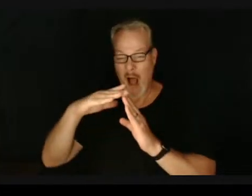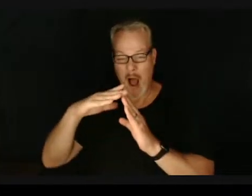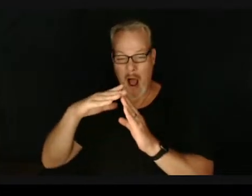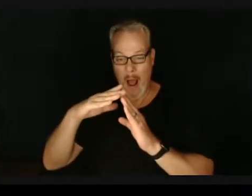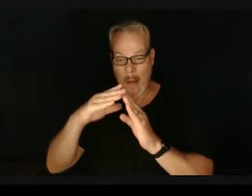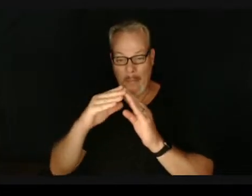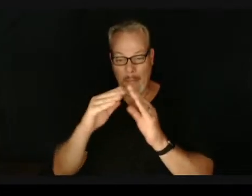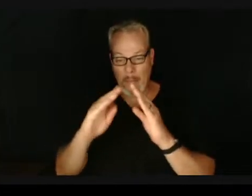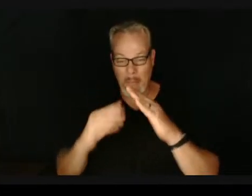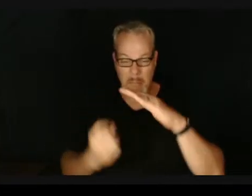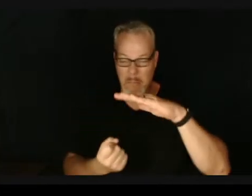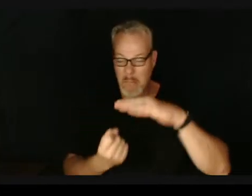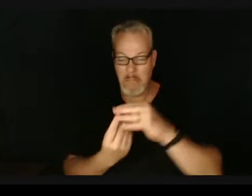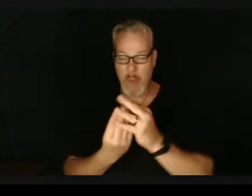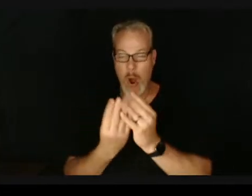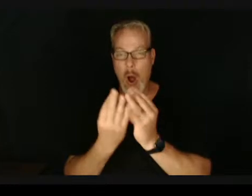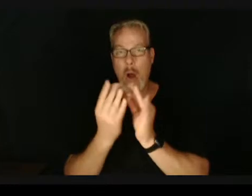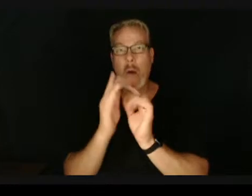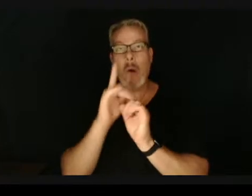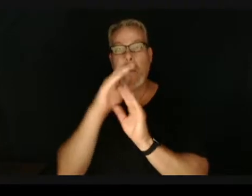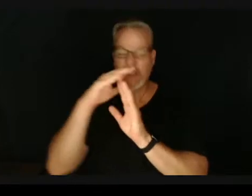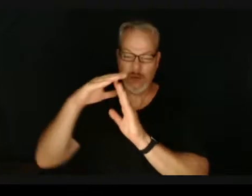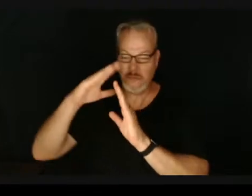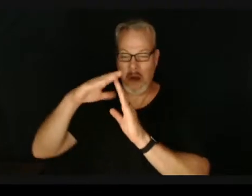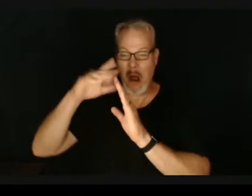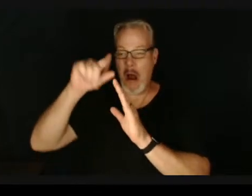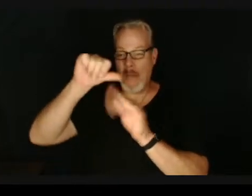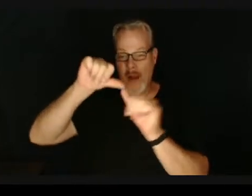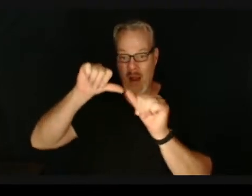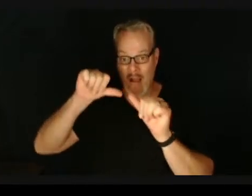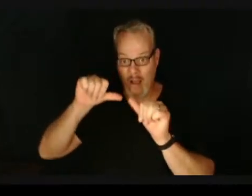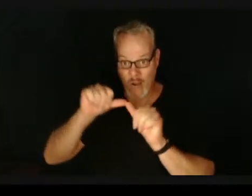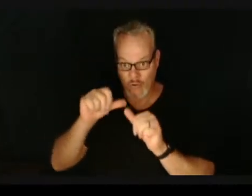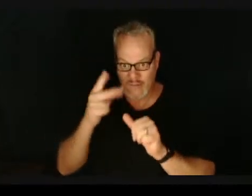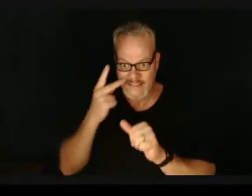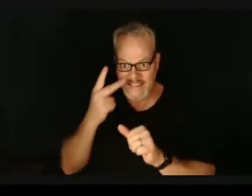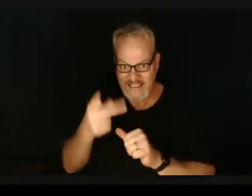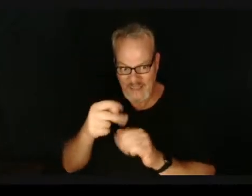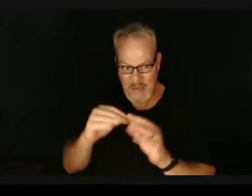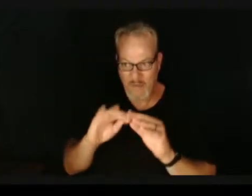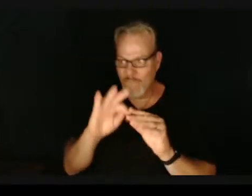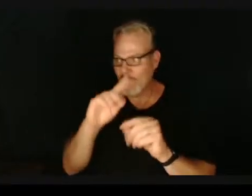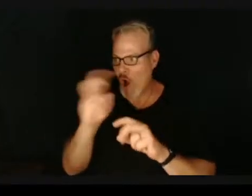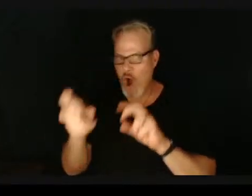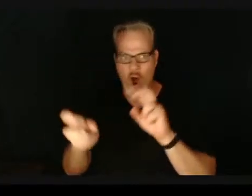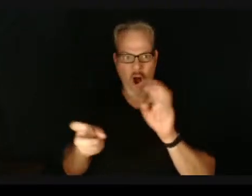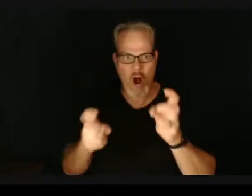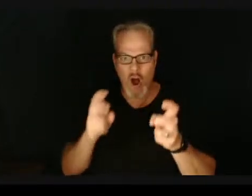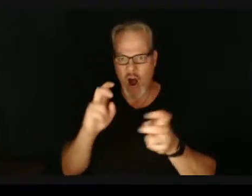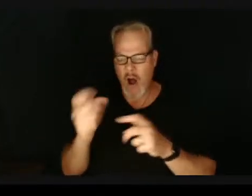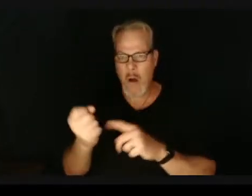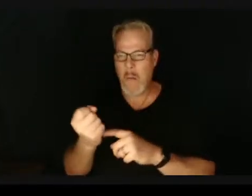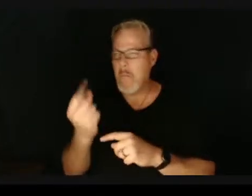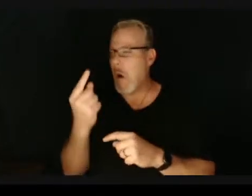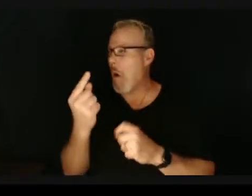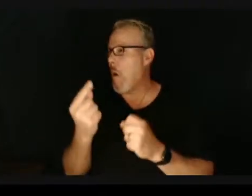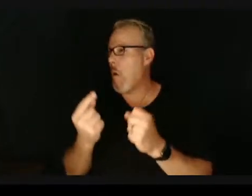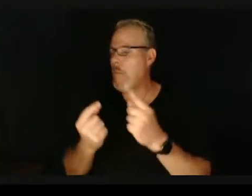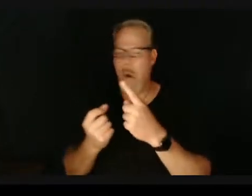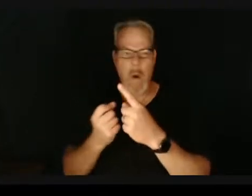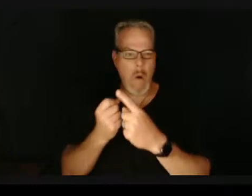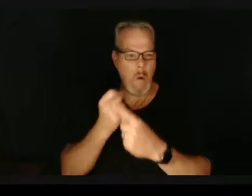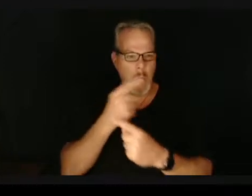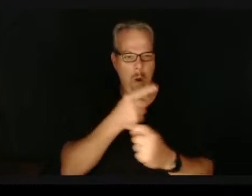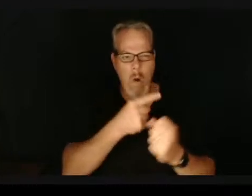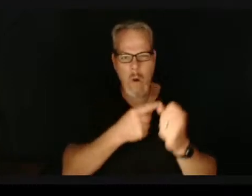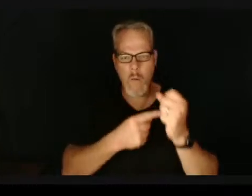from there. Whereas anything above that, it just keeps going. It might just be glowing pumice and glowing tephra. Right? And maybe that's a